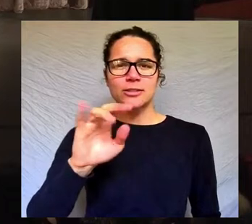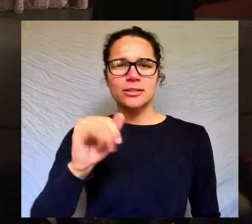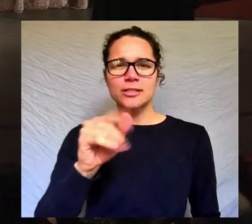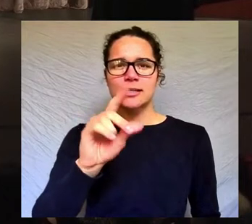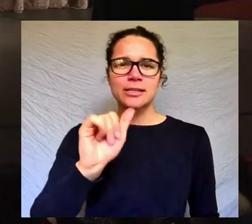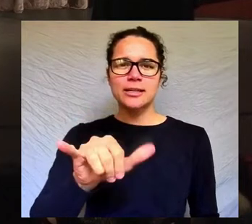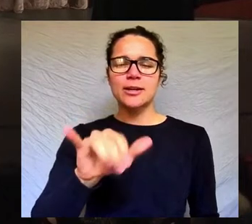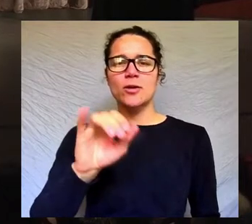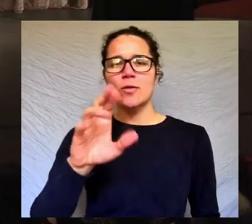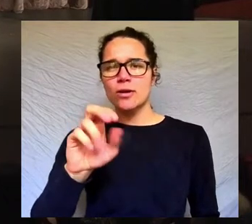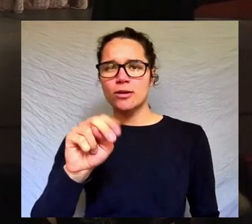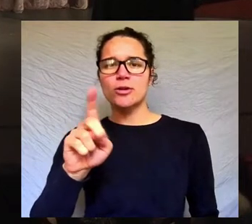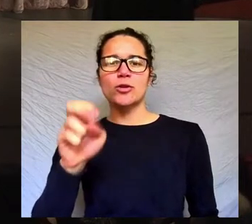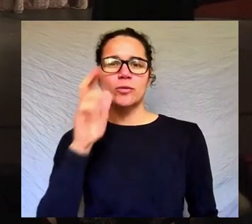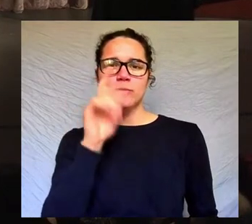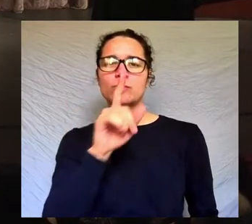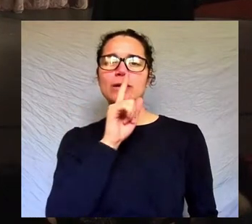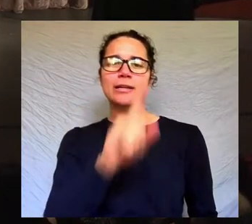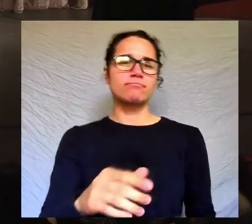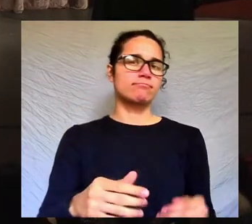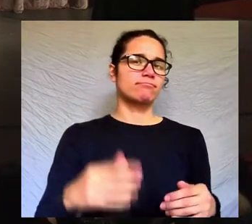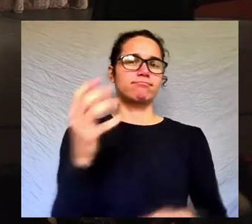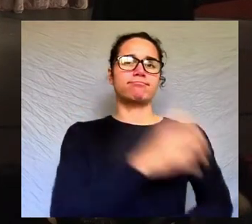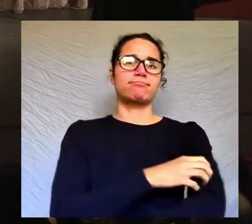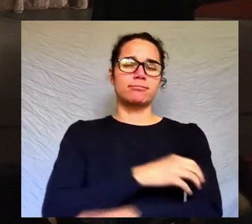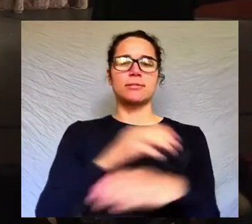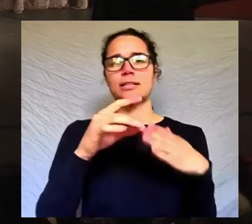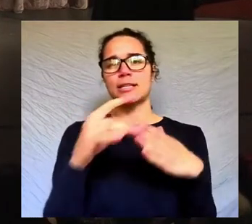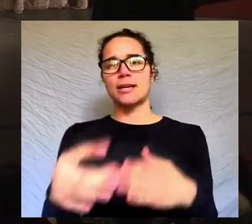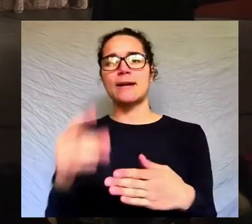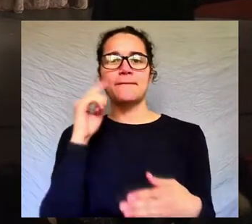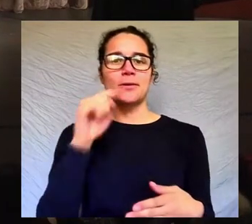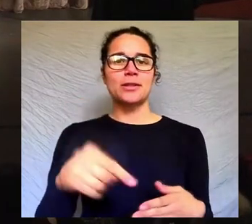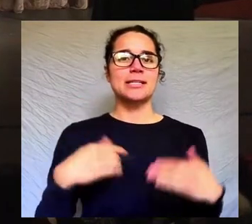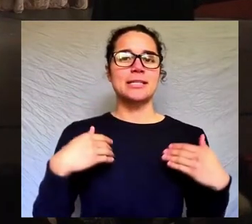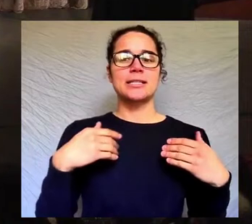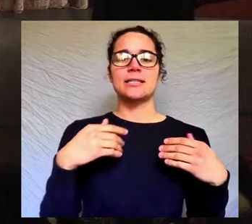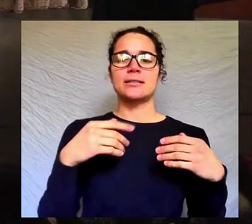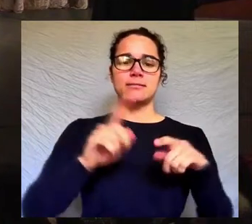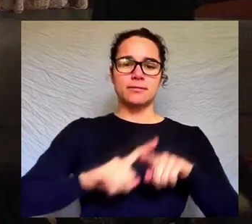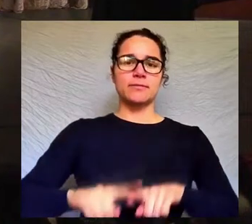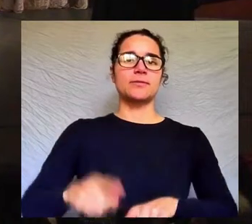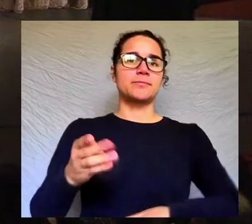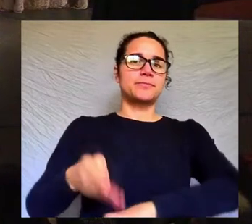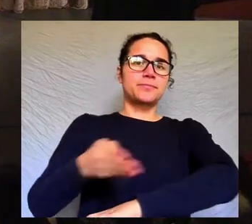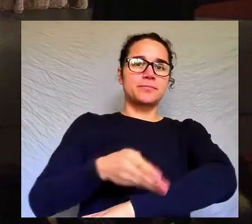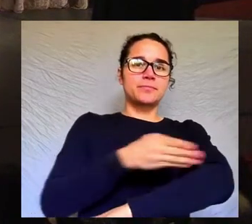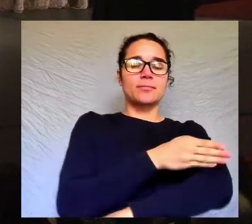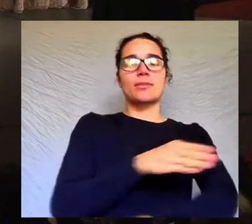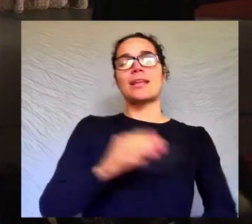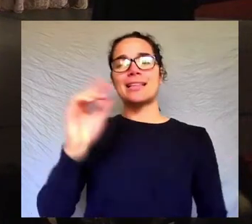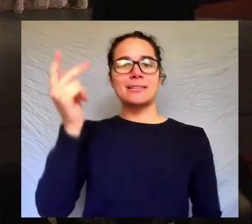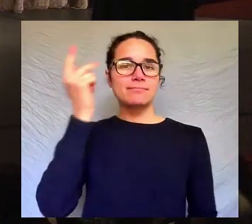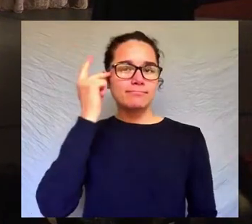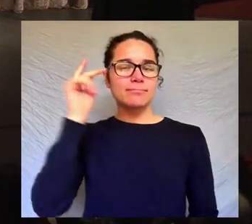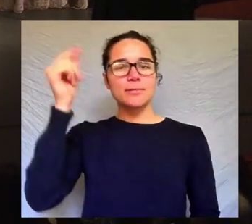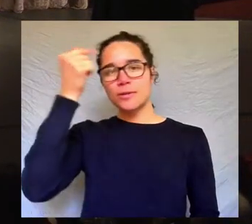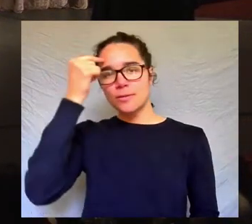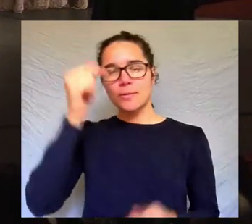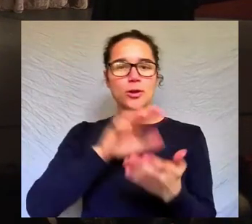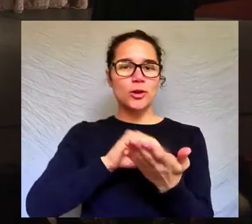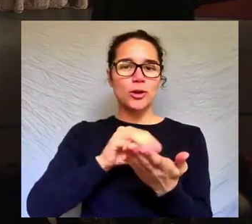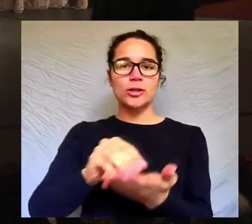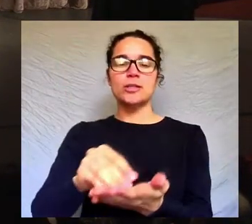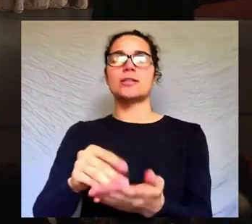forums, and more generally, of the renewal of civic learning throughout our country. GW believes firmly that civic learning should be among